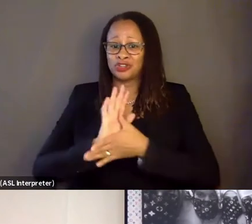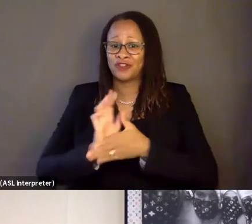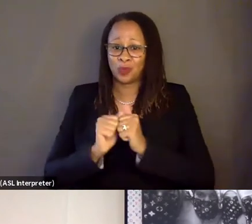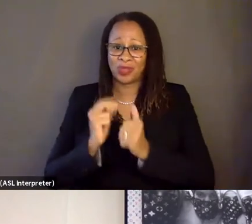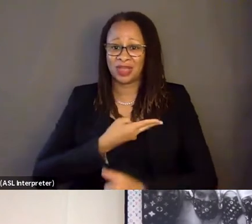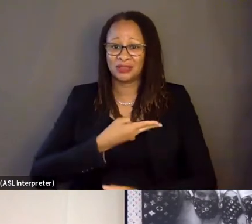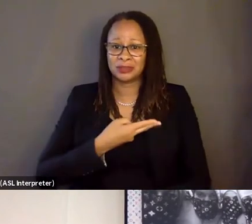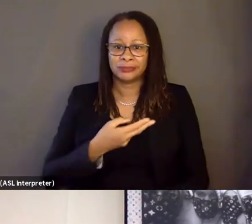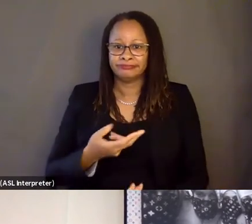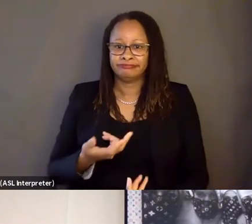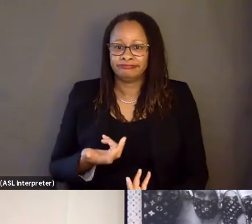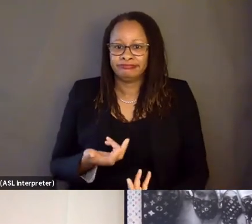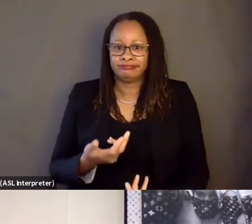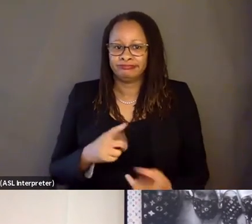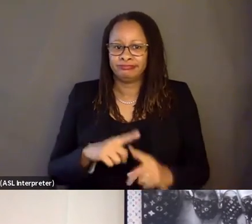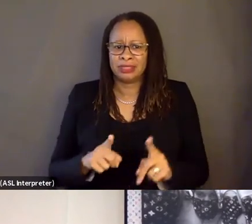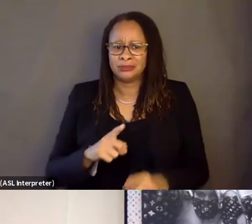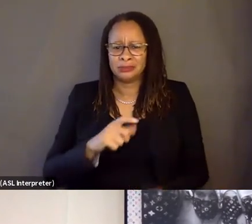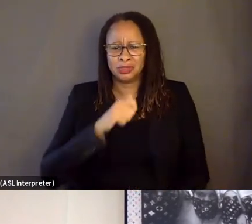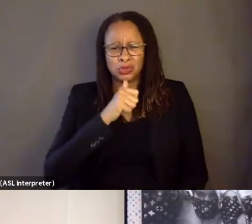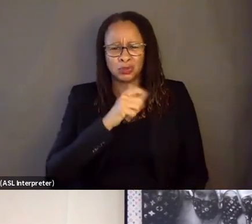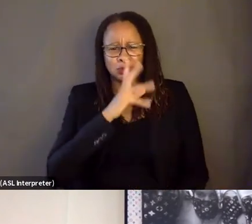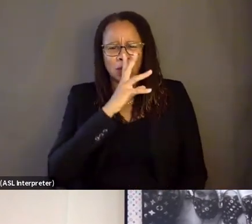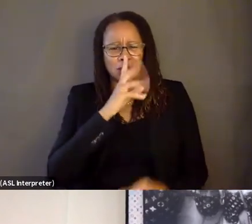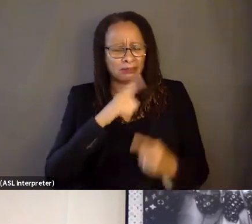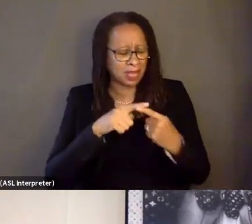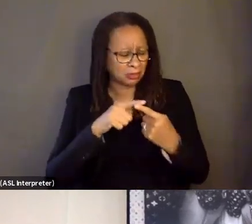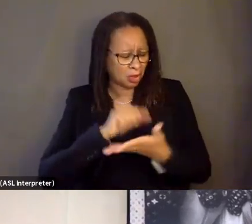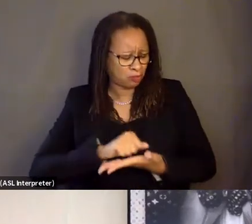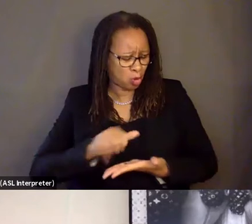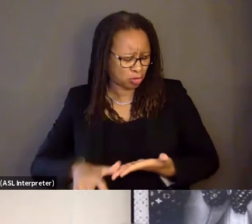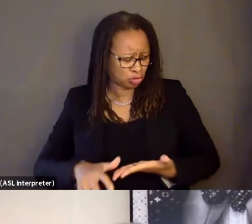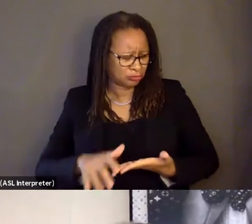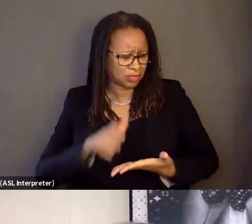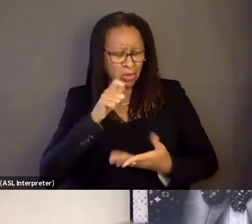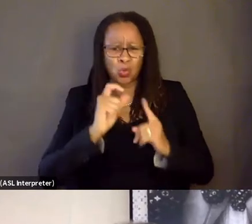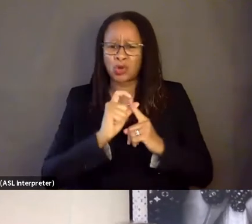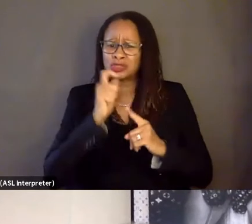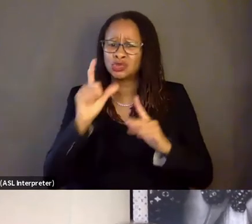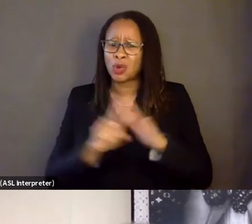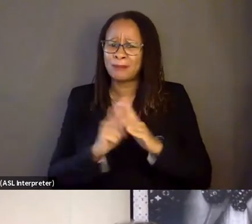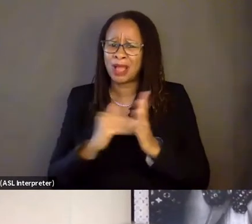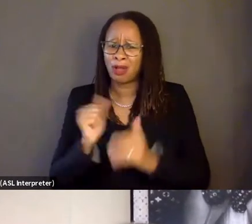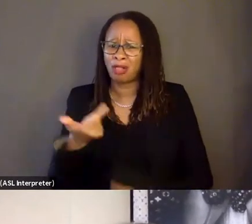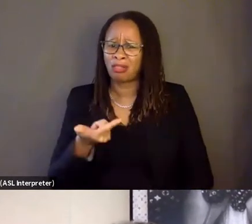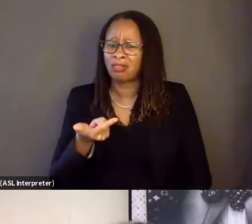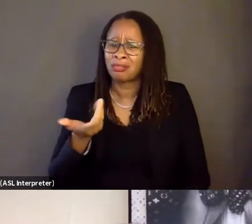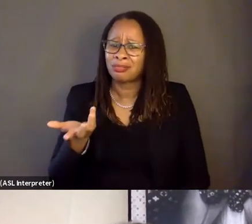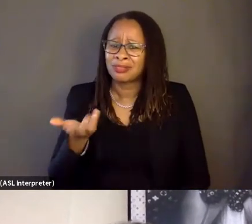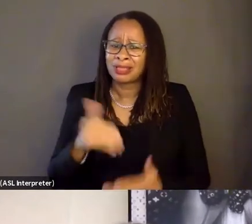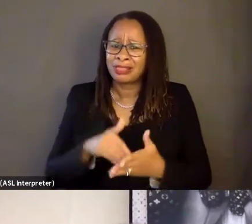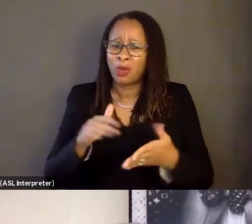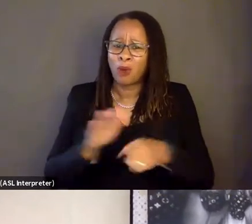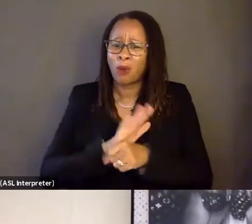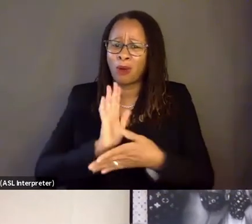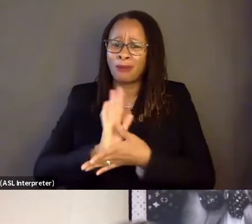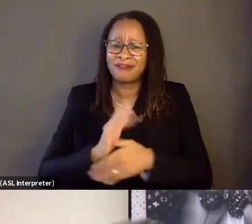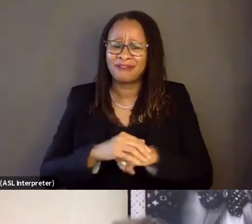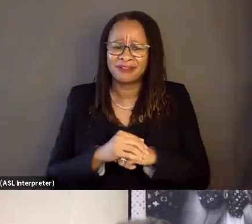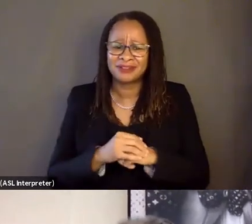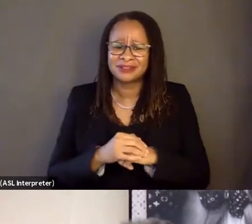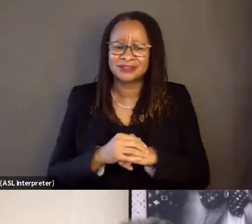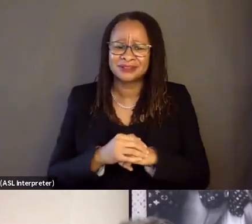actually talk about. I was gonna say, I don't even think the word abortion happens in this whole film. Like, yeah. What does that even mean? Right. So it's just like